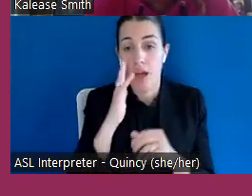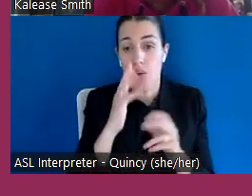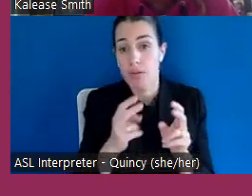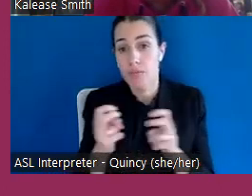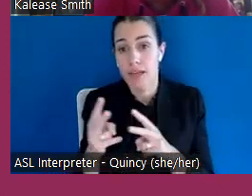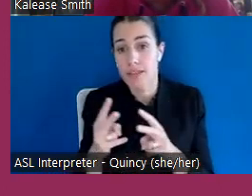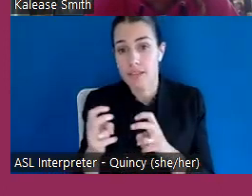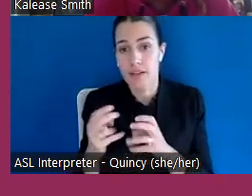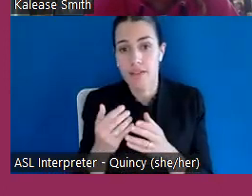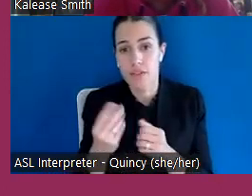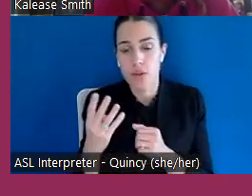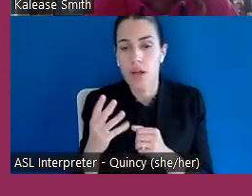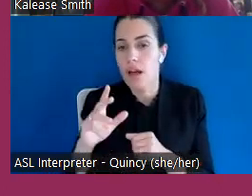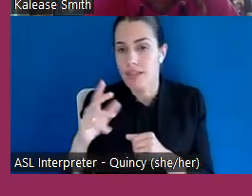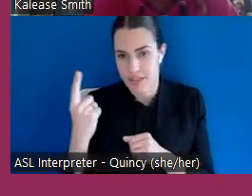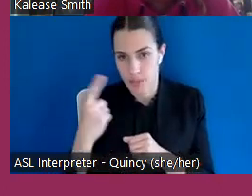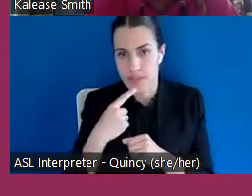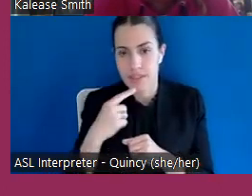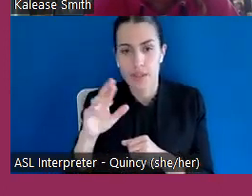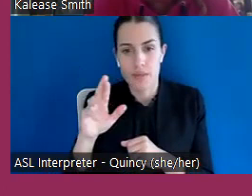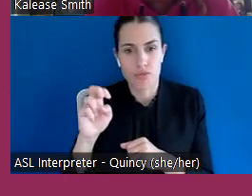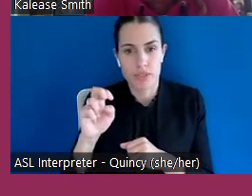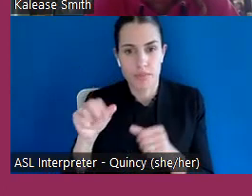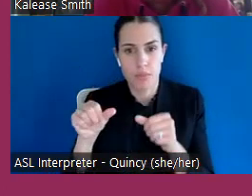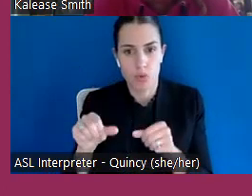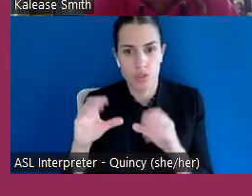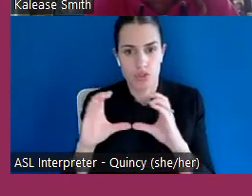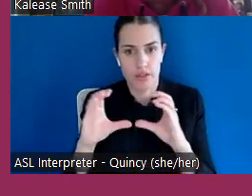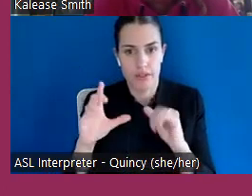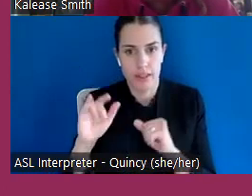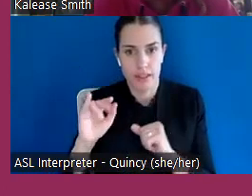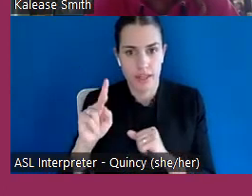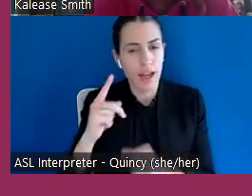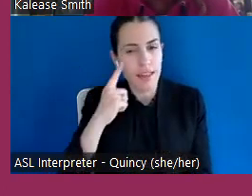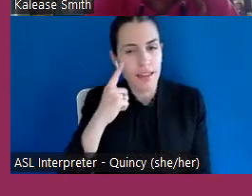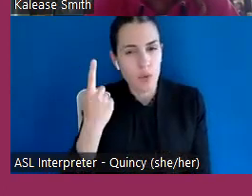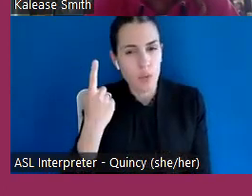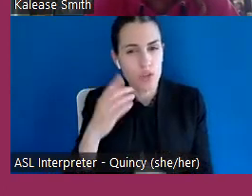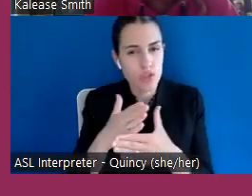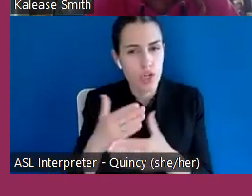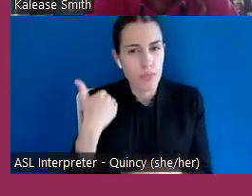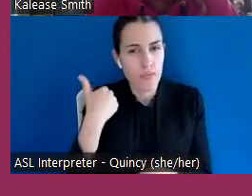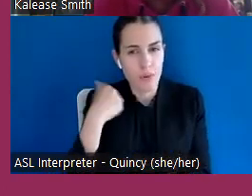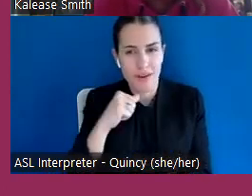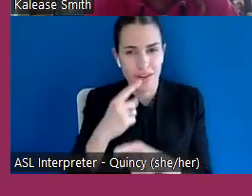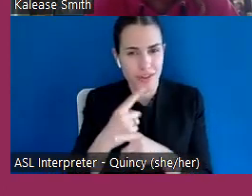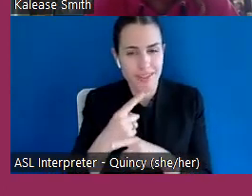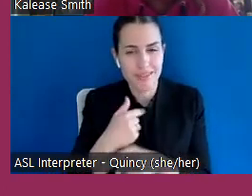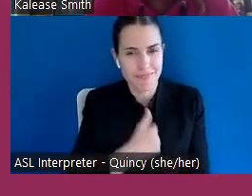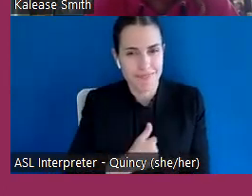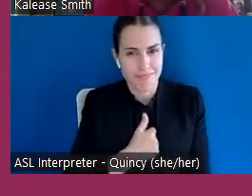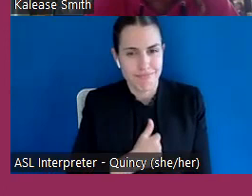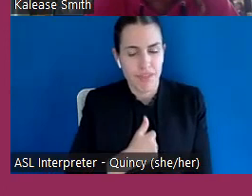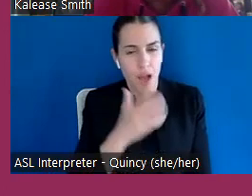repost the certificate link? Of course. I think that the one shared was actually not the correct one, and I apologize for